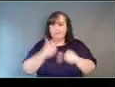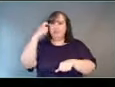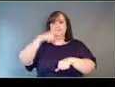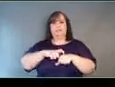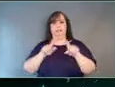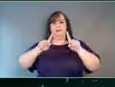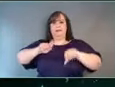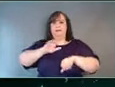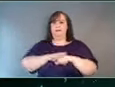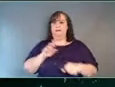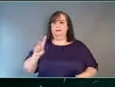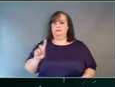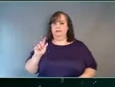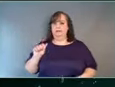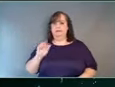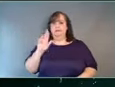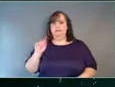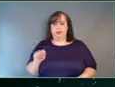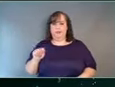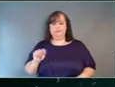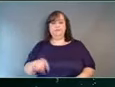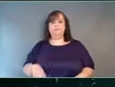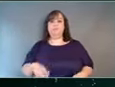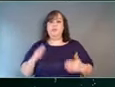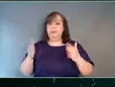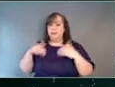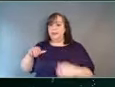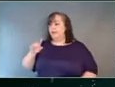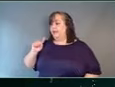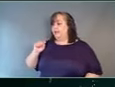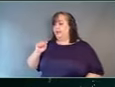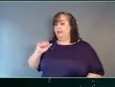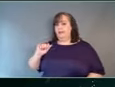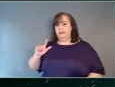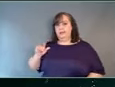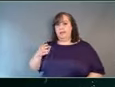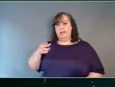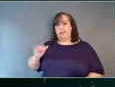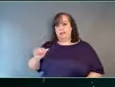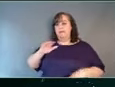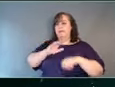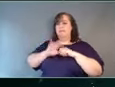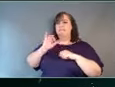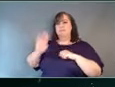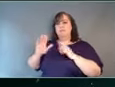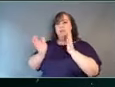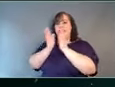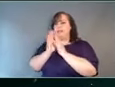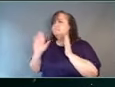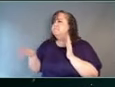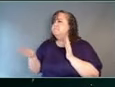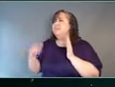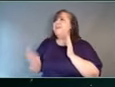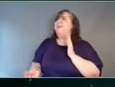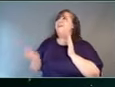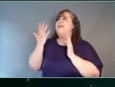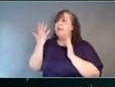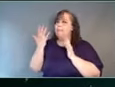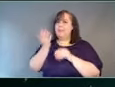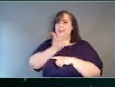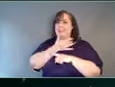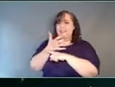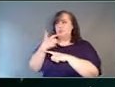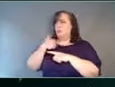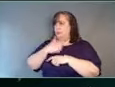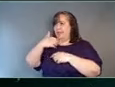Tala on Facebook asked, how many asteroids are there in our solar system? And what are they doing? Are they helping